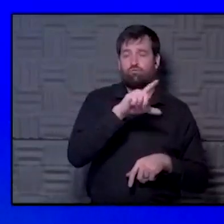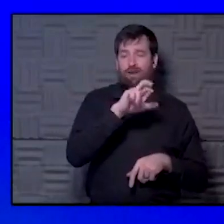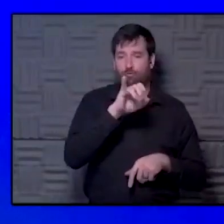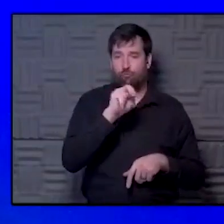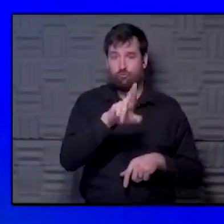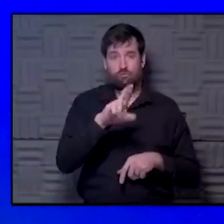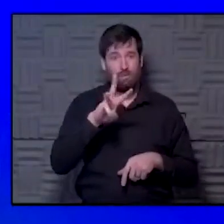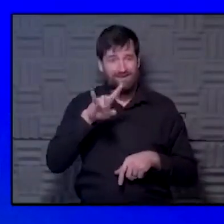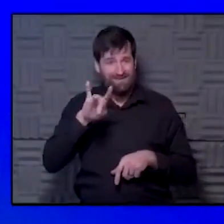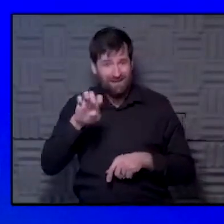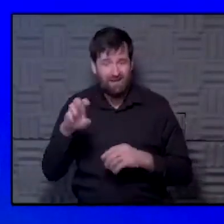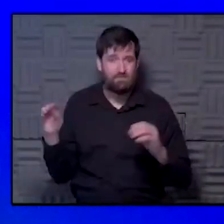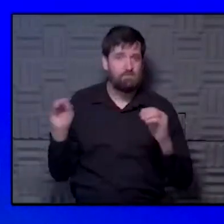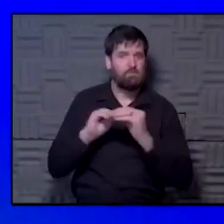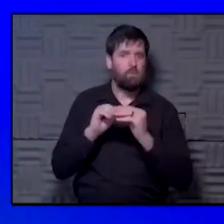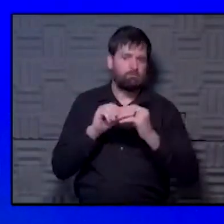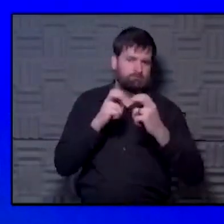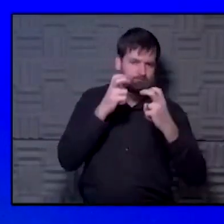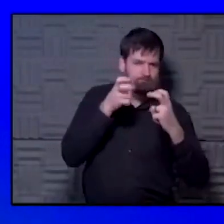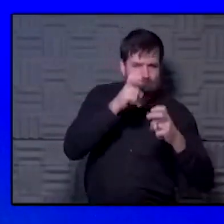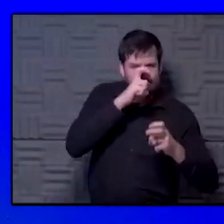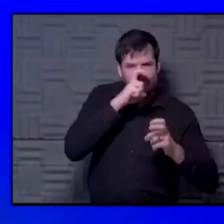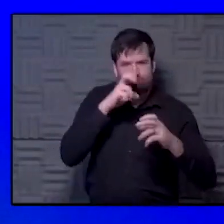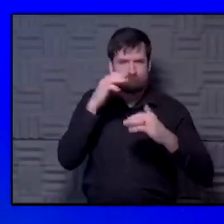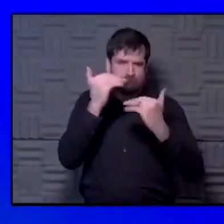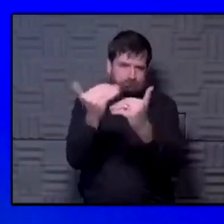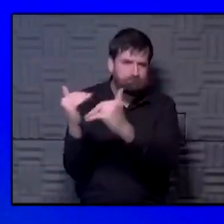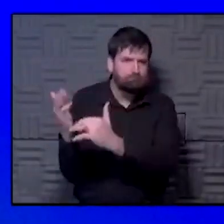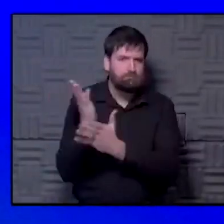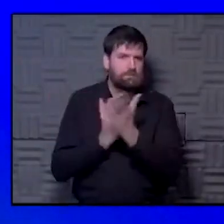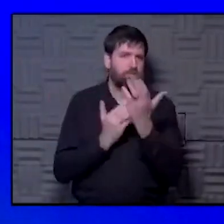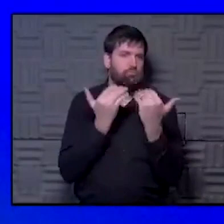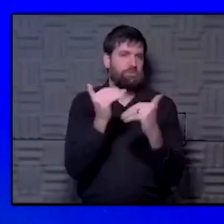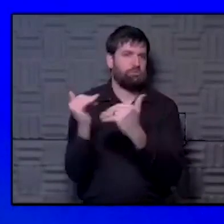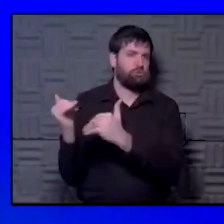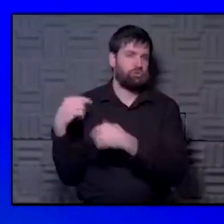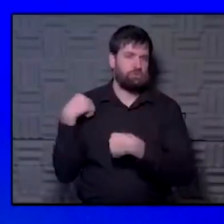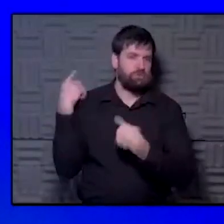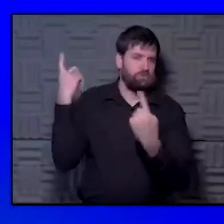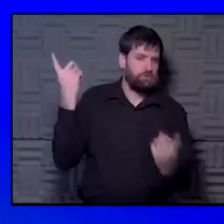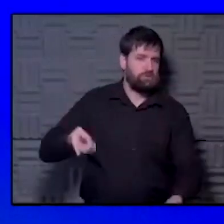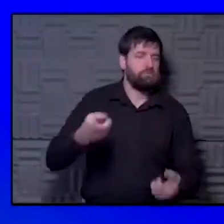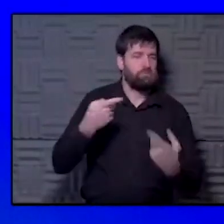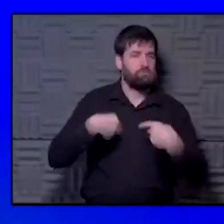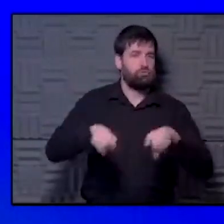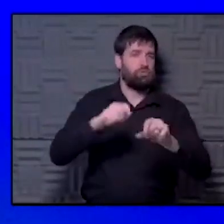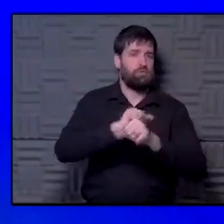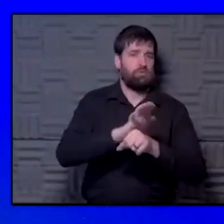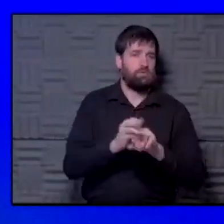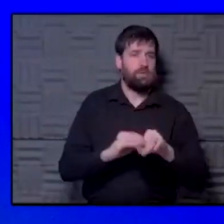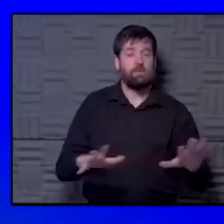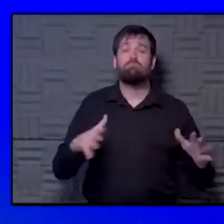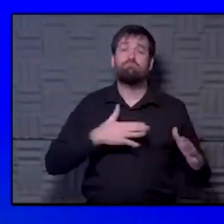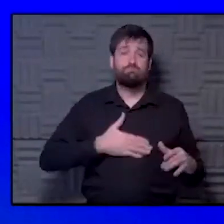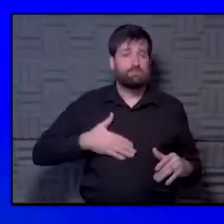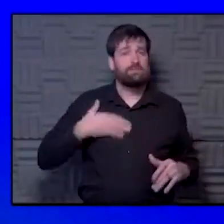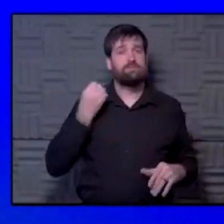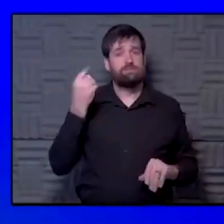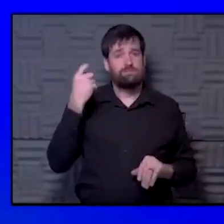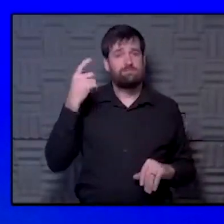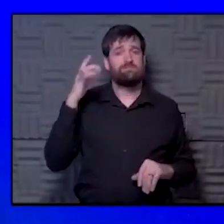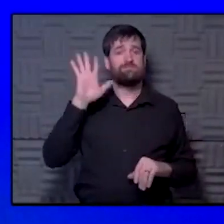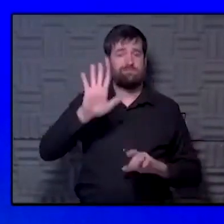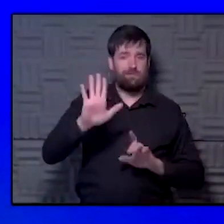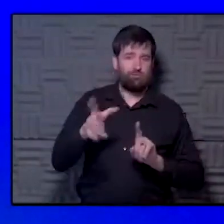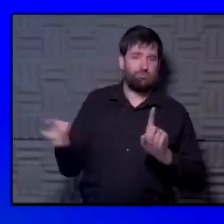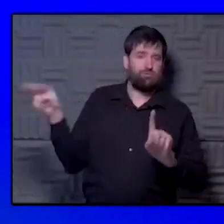has been a little bit more conservative and stringent in some of their restrictions over the course of the pandemic. So please understand that that's where they're